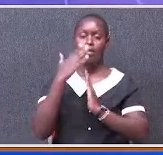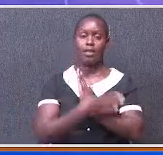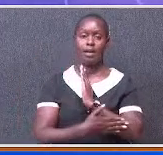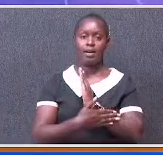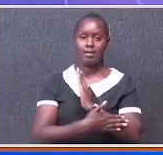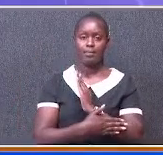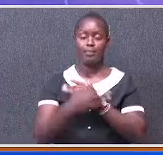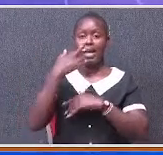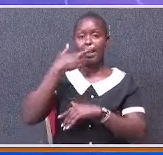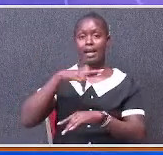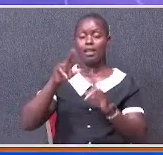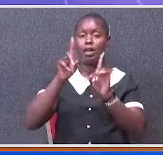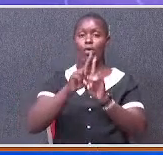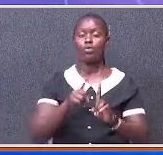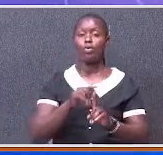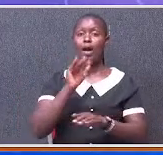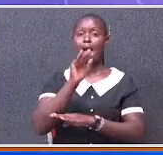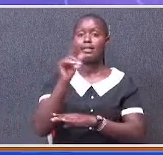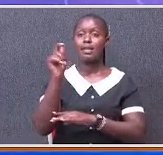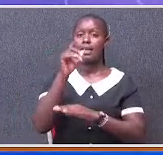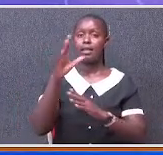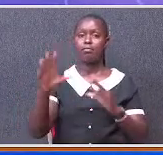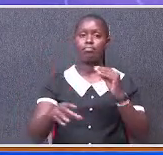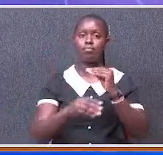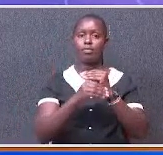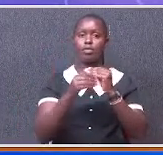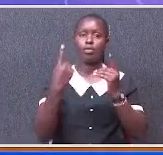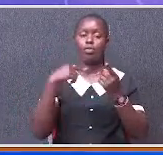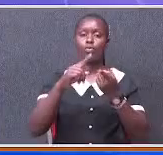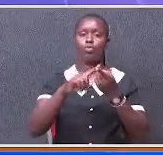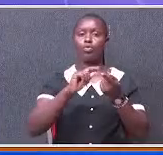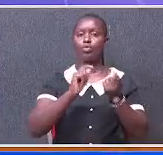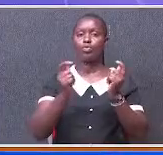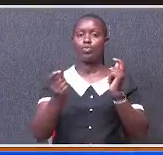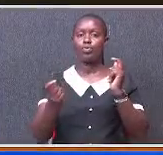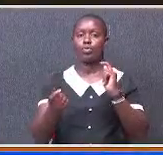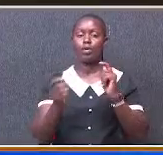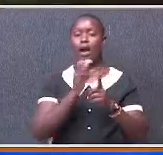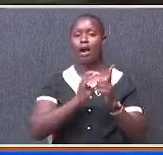urged Kenyans to join in hands in combating effects of climate change.